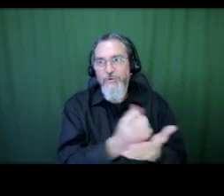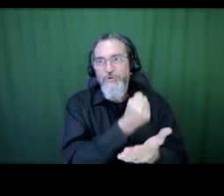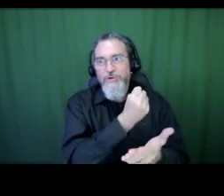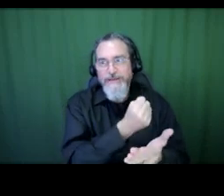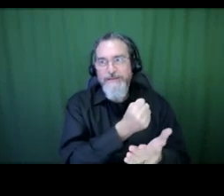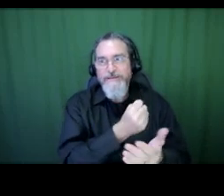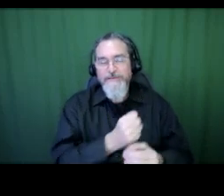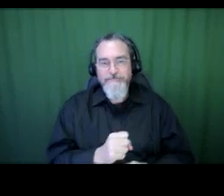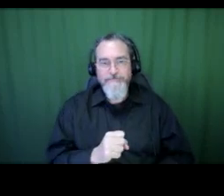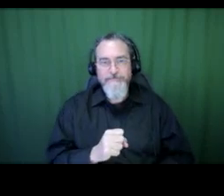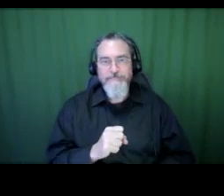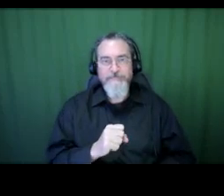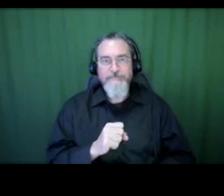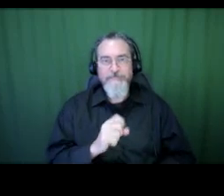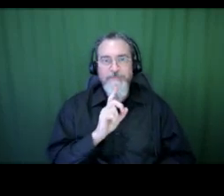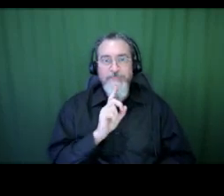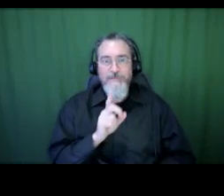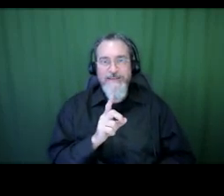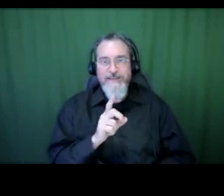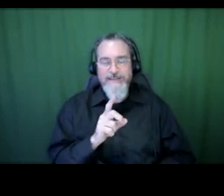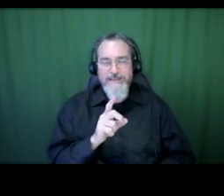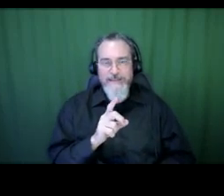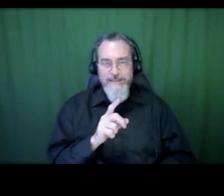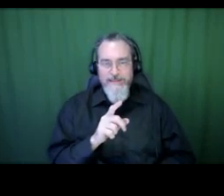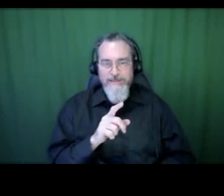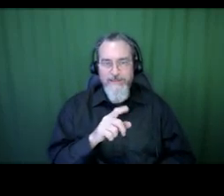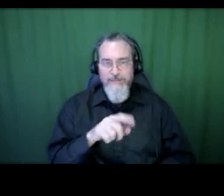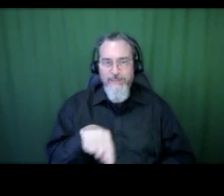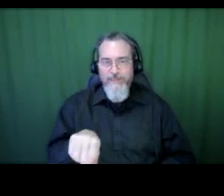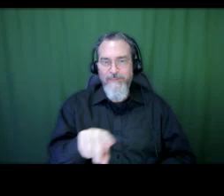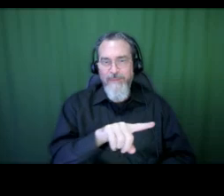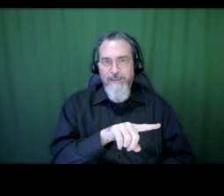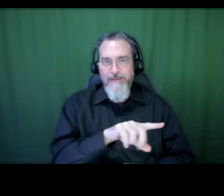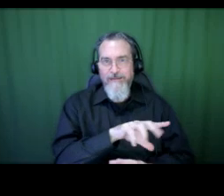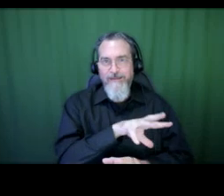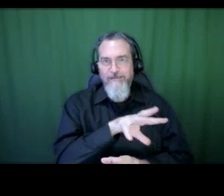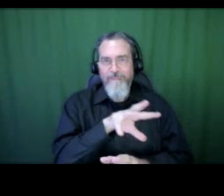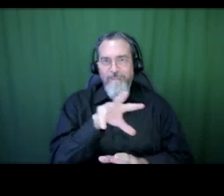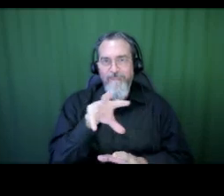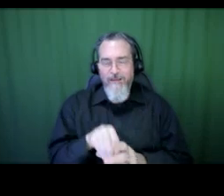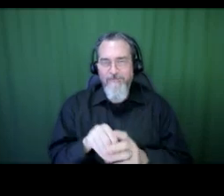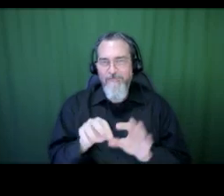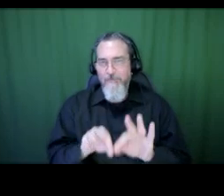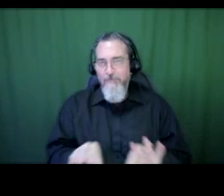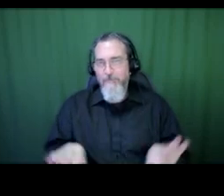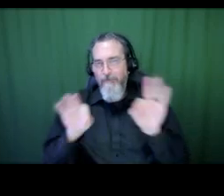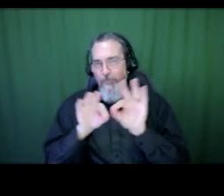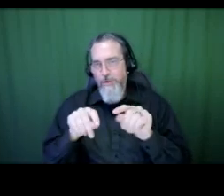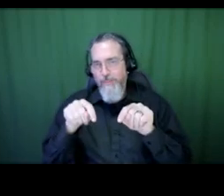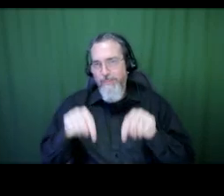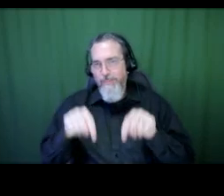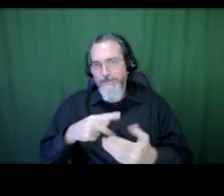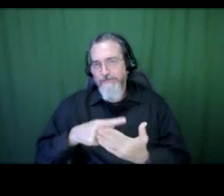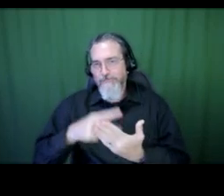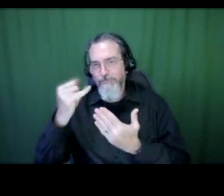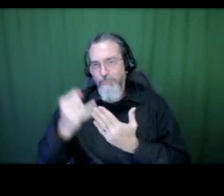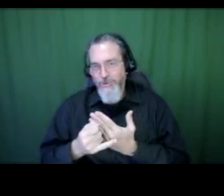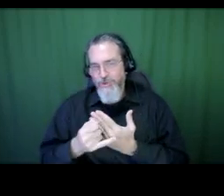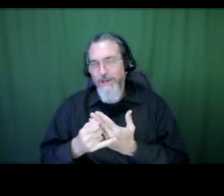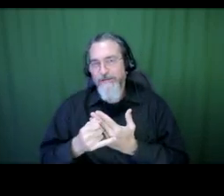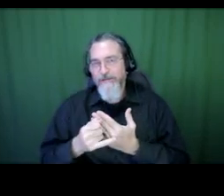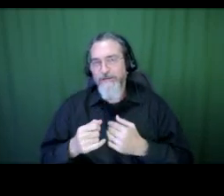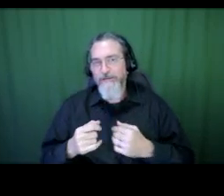they're super key to this component. Employers are super key to this project. And we already had at the set of this project, because